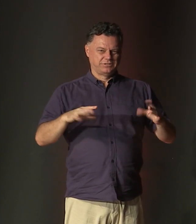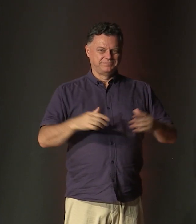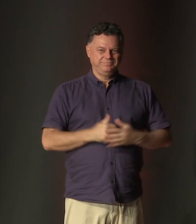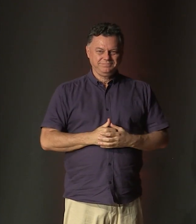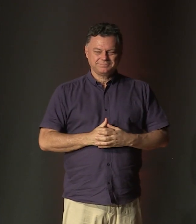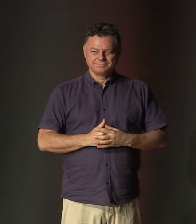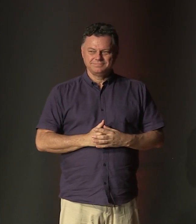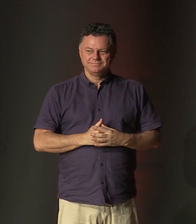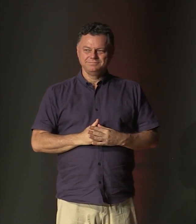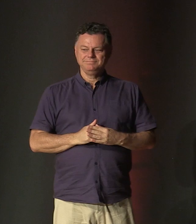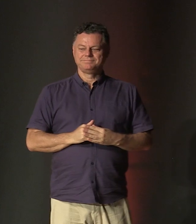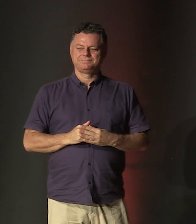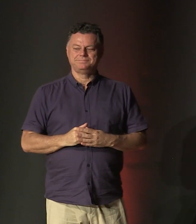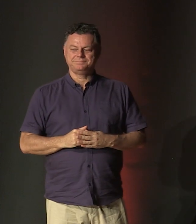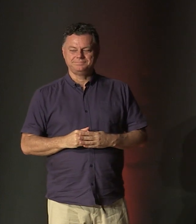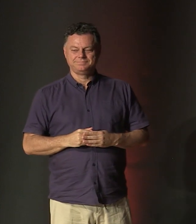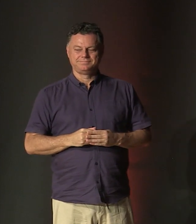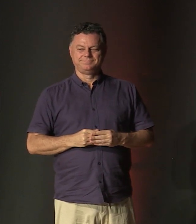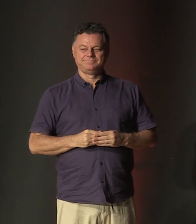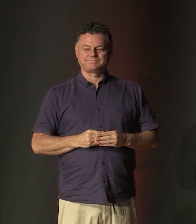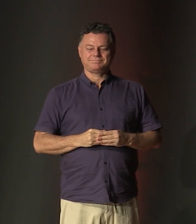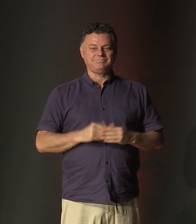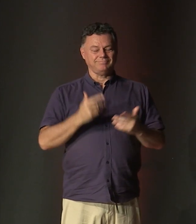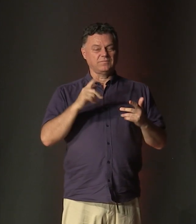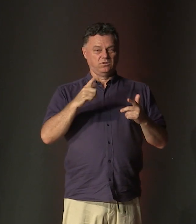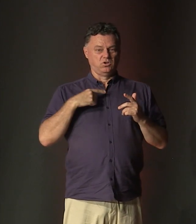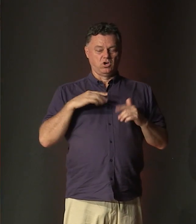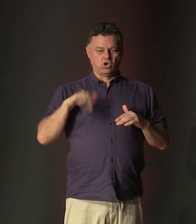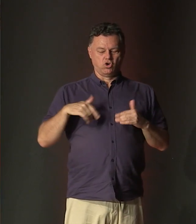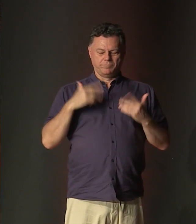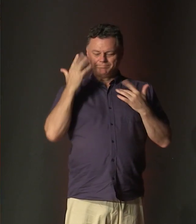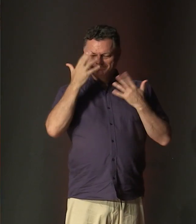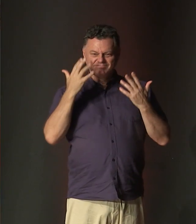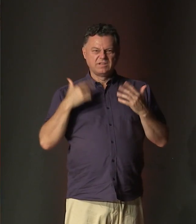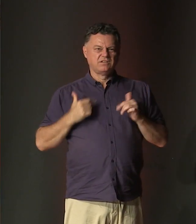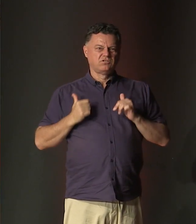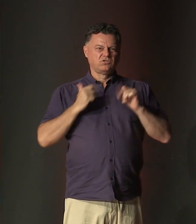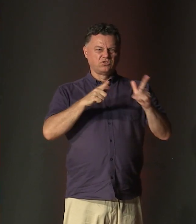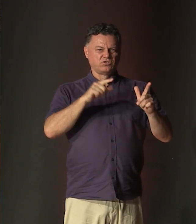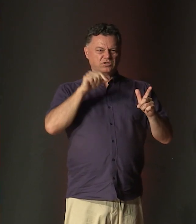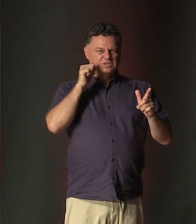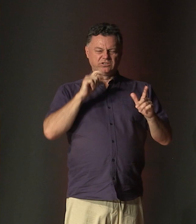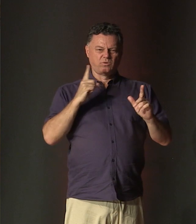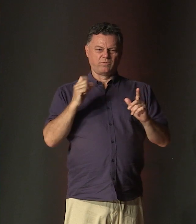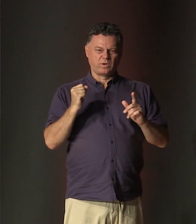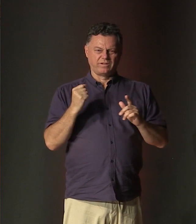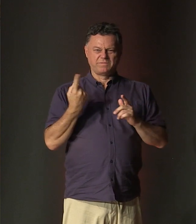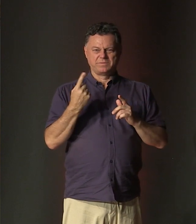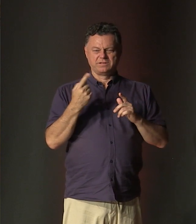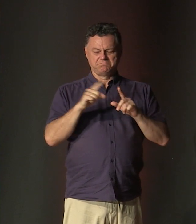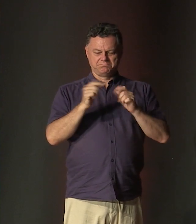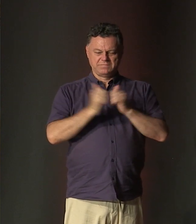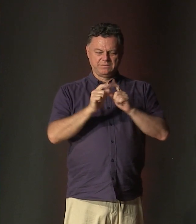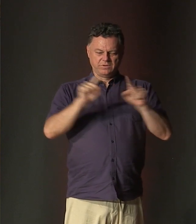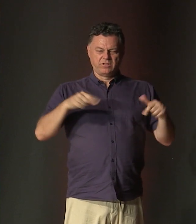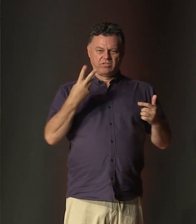Imagine before setting foot on the beach, you have to sign a densely worded 30-page legal document